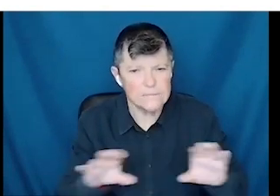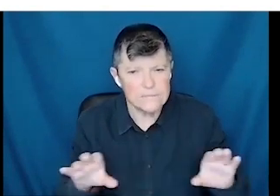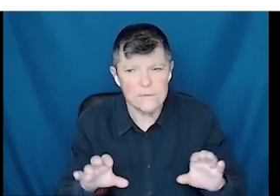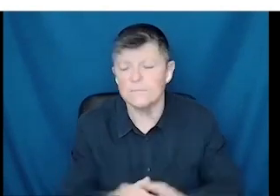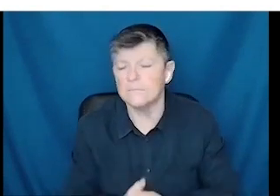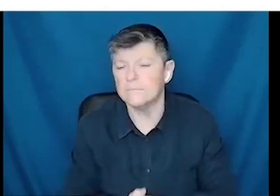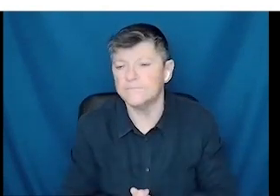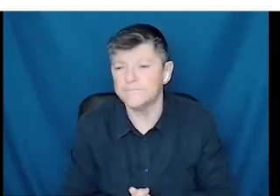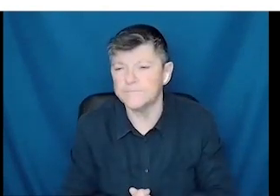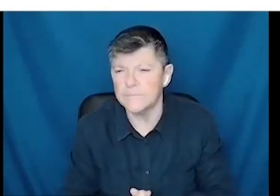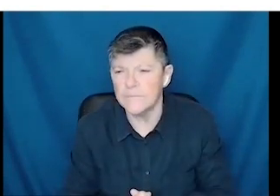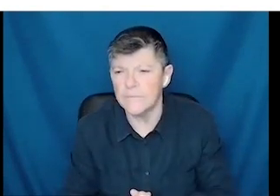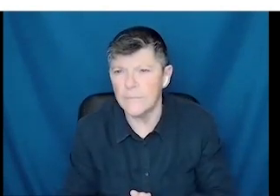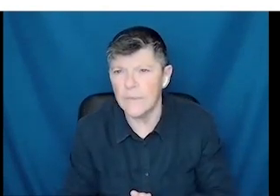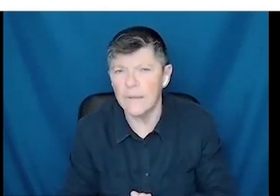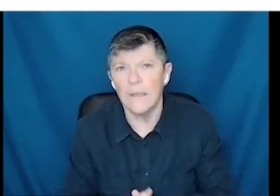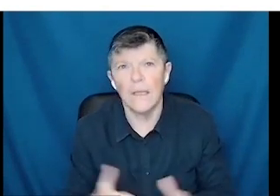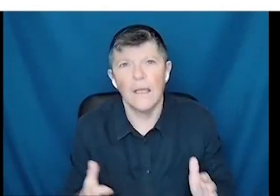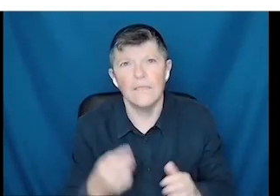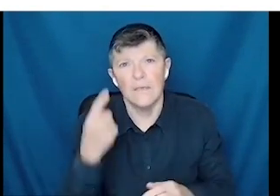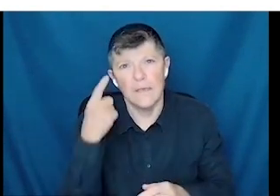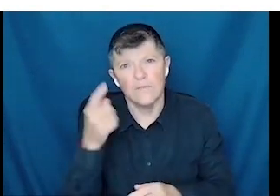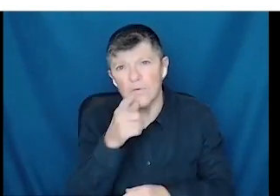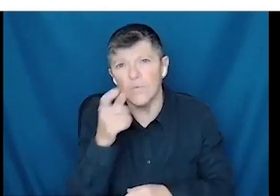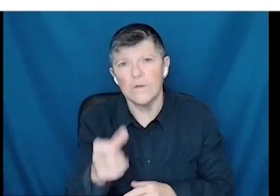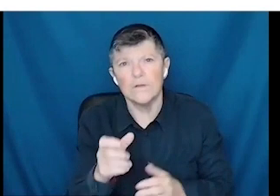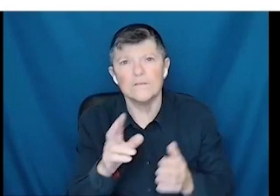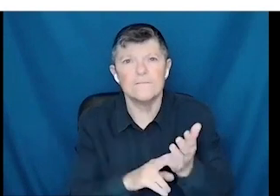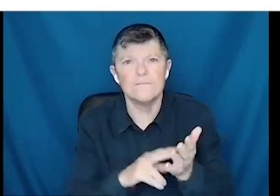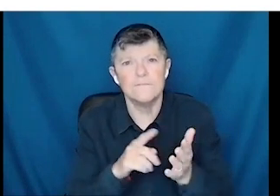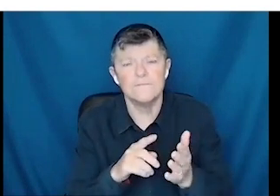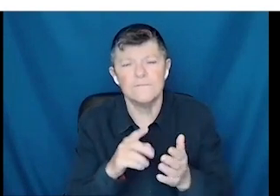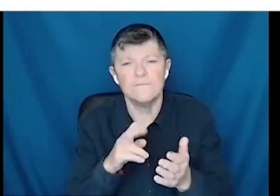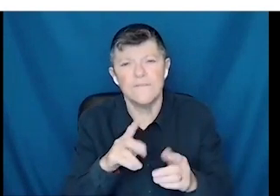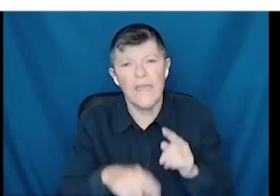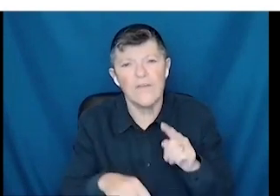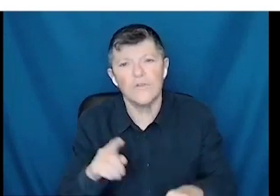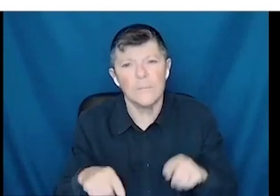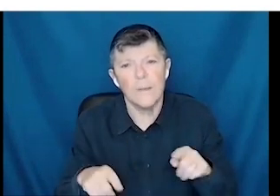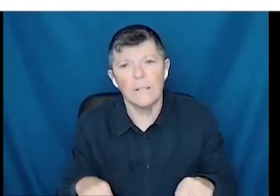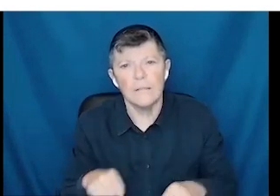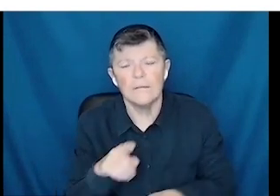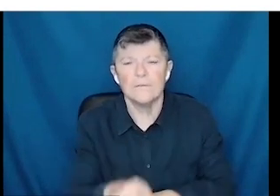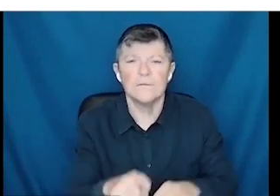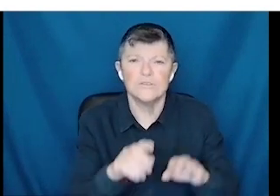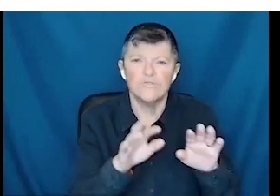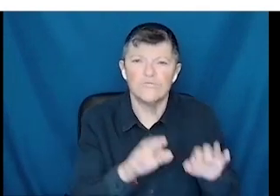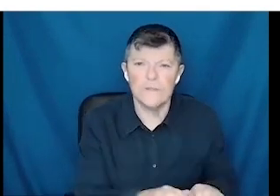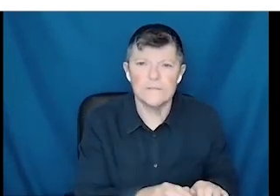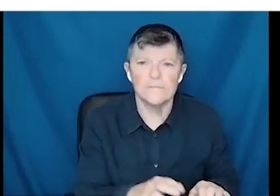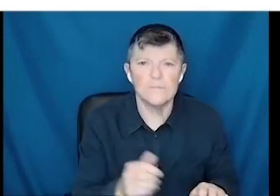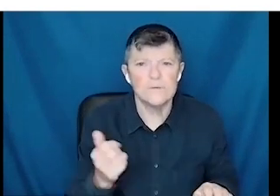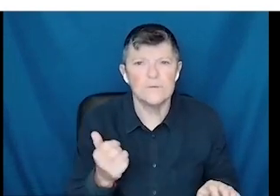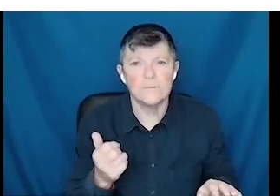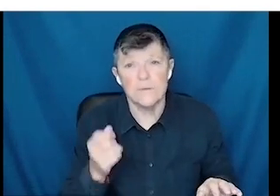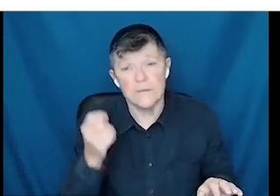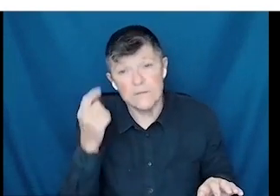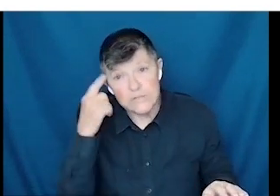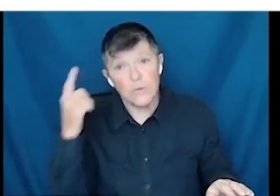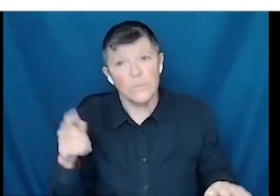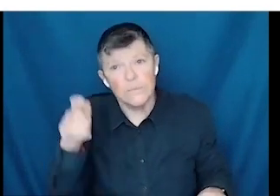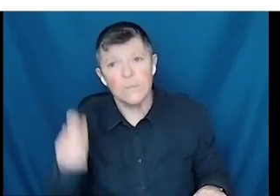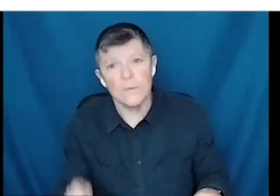Mm-hmm. And then I guess, the word variable, this is written with the assumption that the person reading this understands what a variable